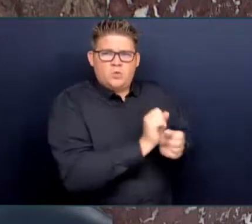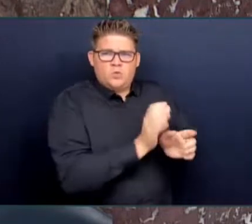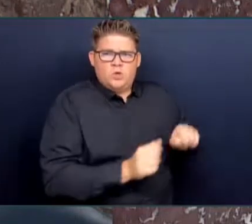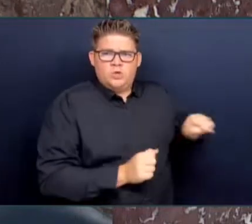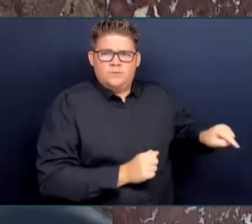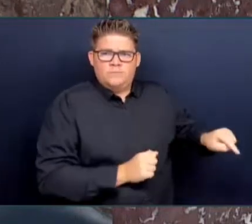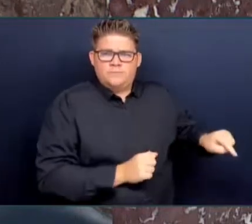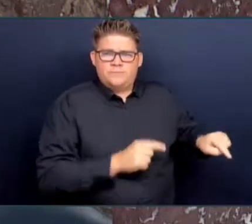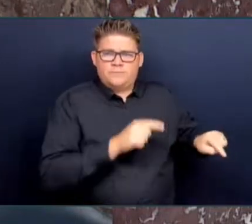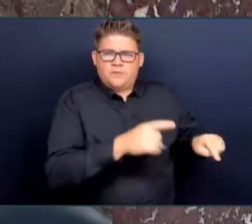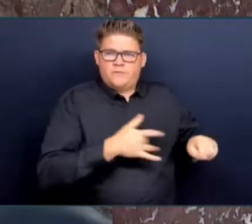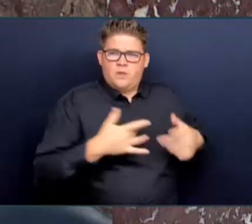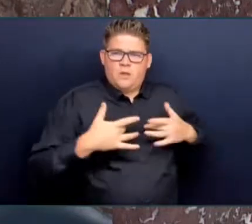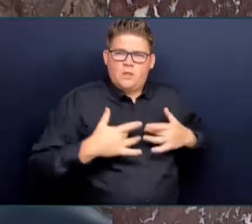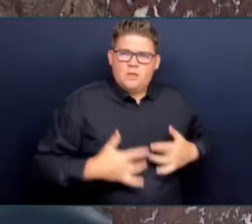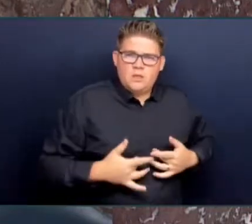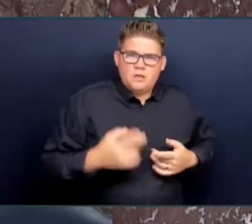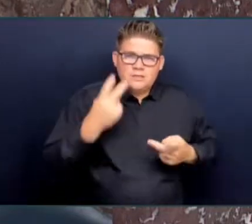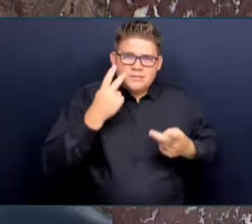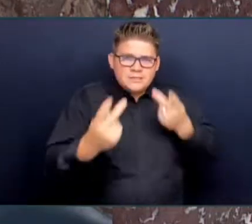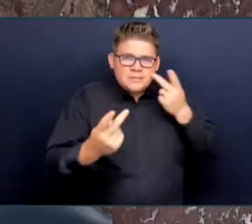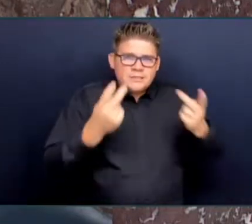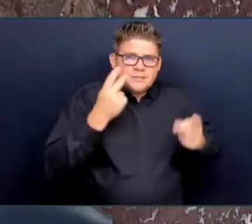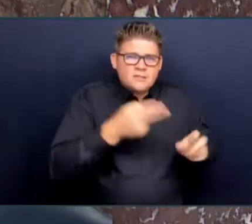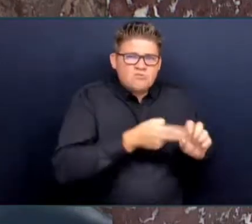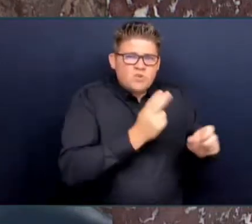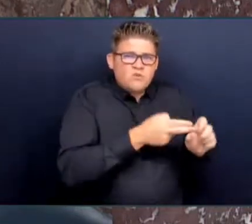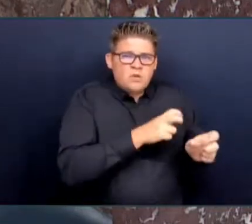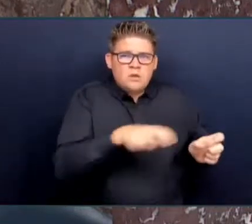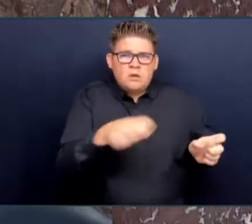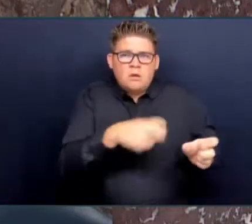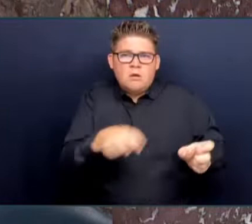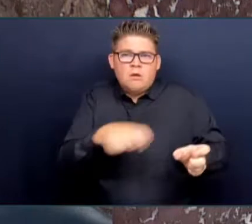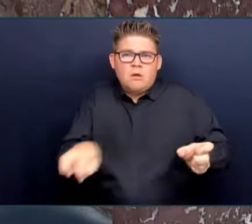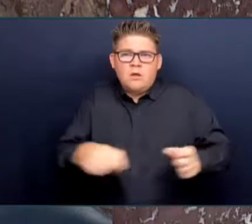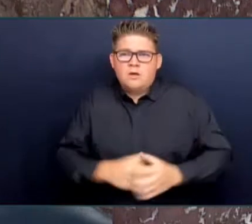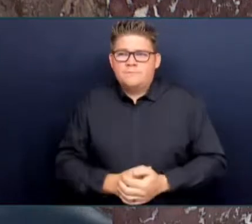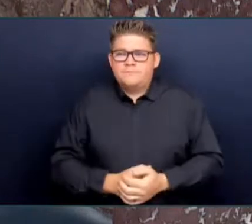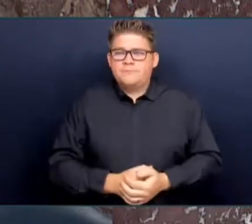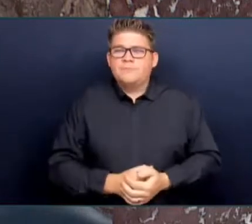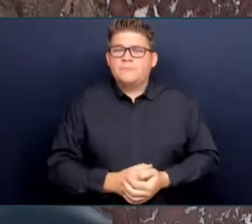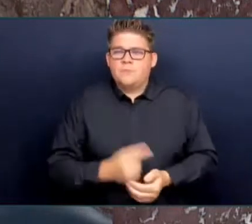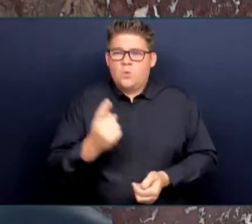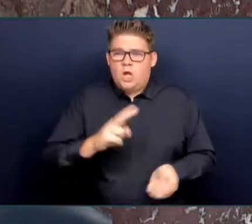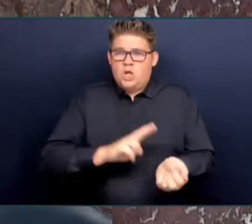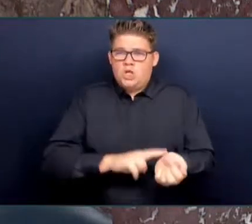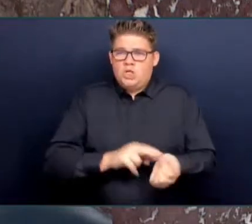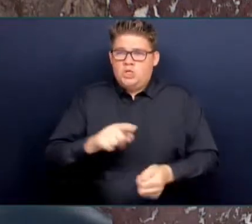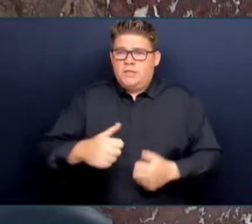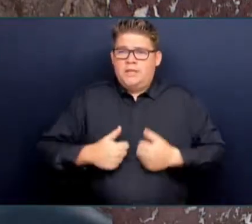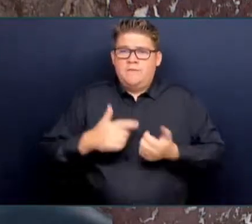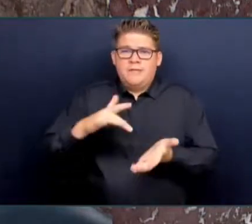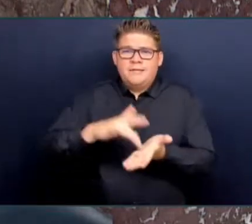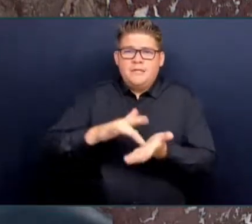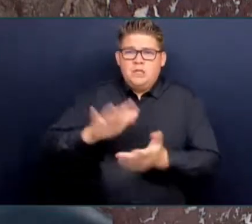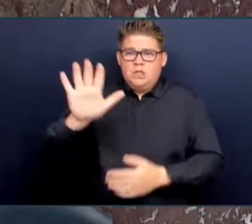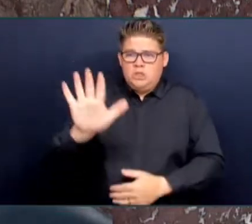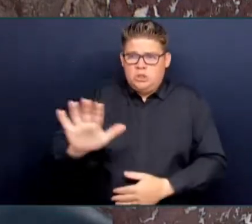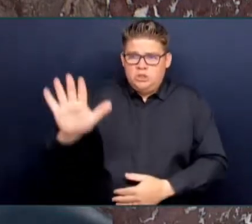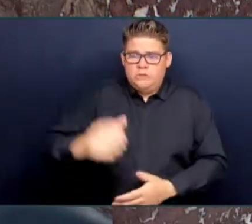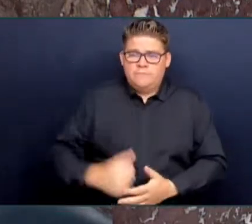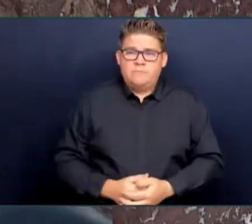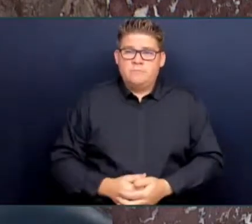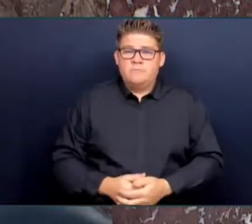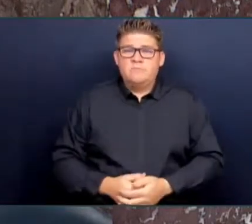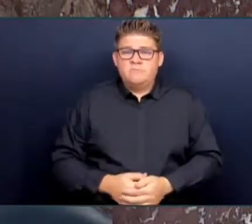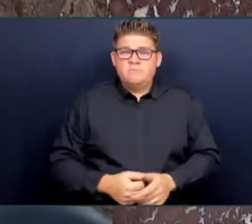from the Interior says, and I quote, "For the first time, I have thought about becoming an agency nurse. No overtime, no stress,